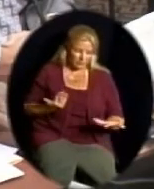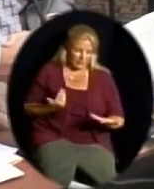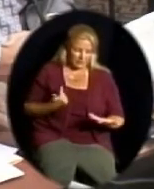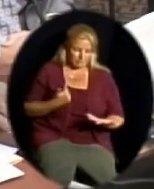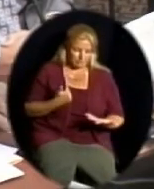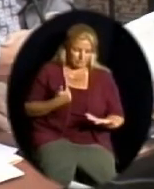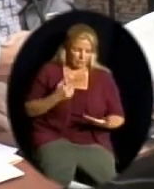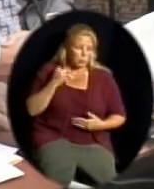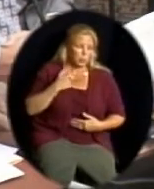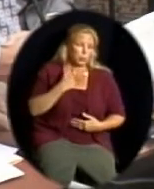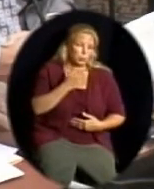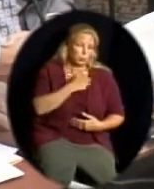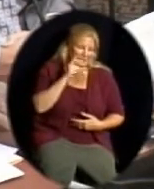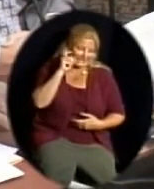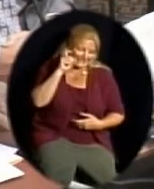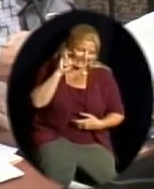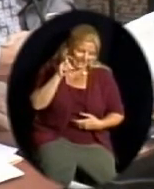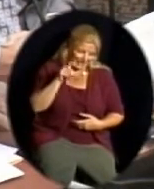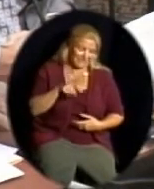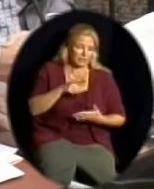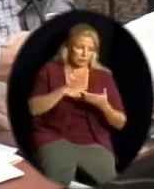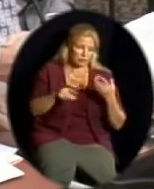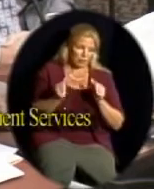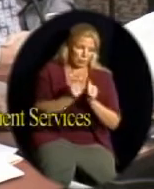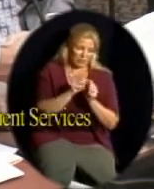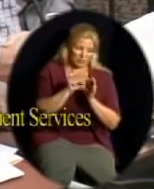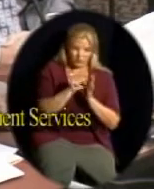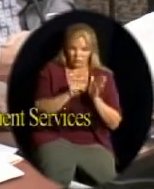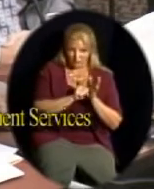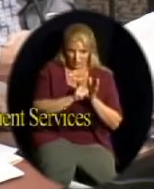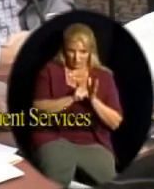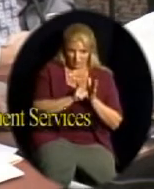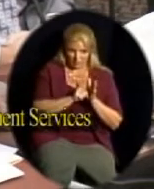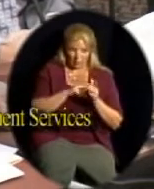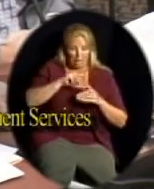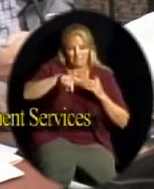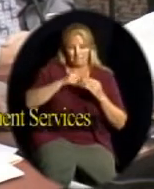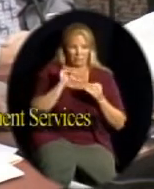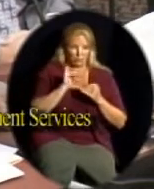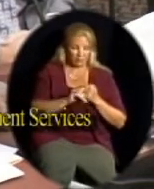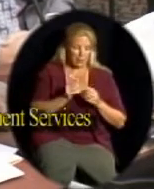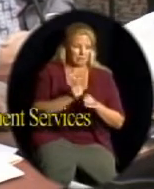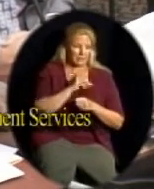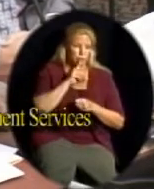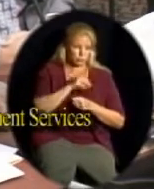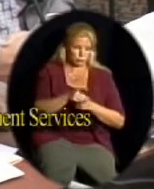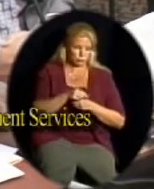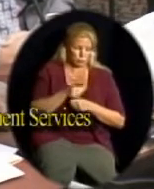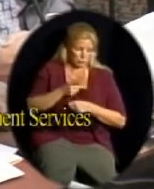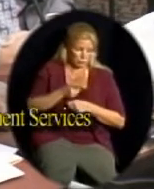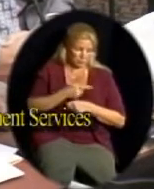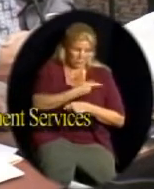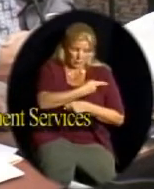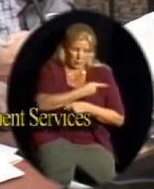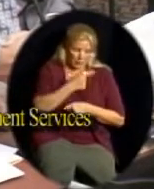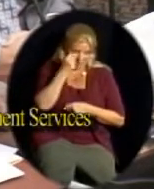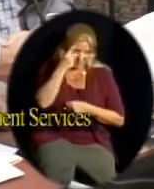We need to check with the state on that to make sure that our understanding and their understanding is the same,